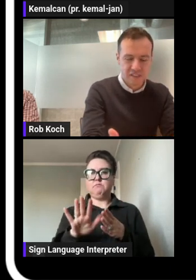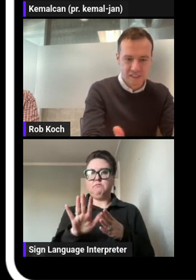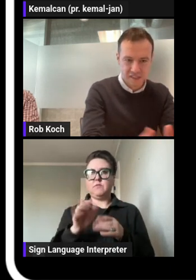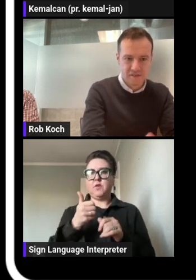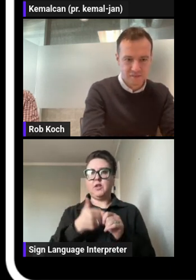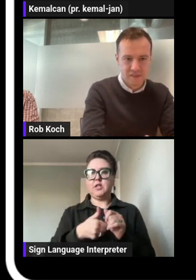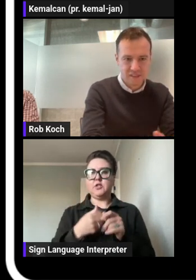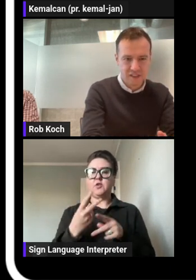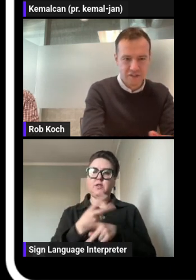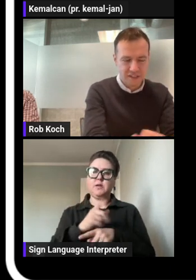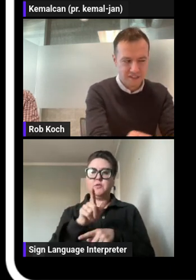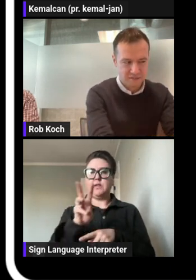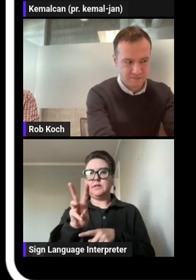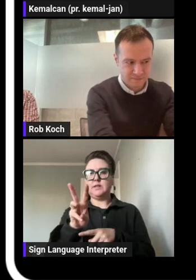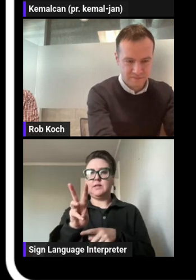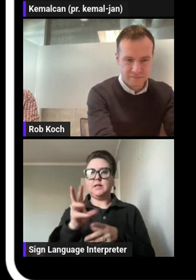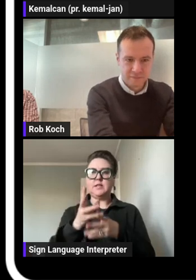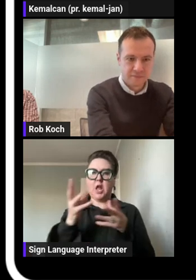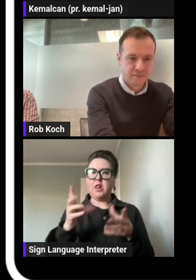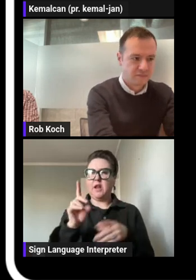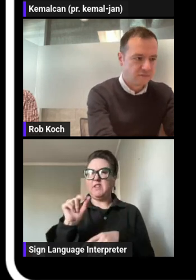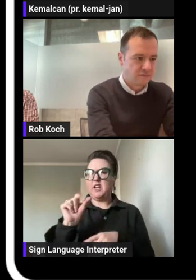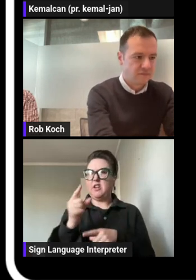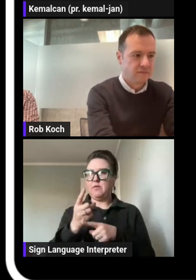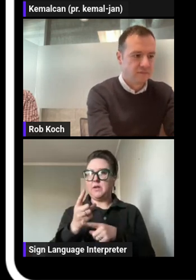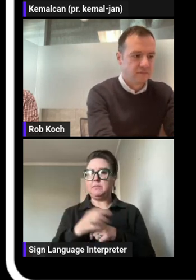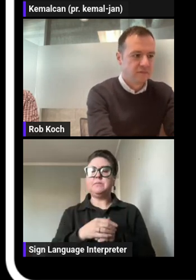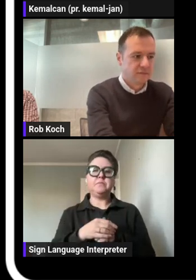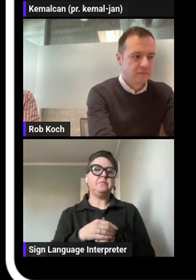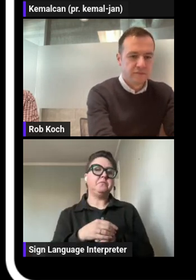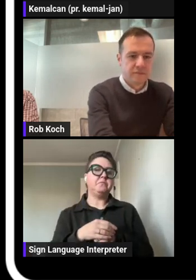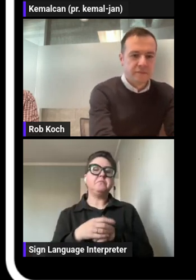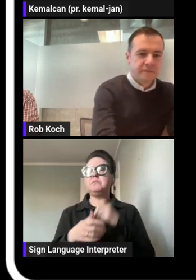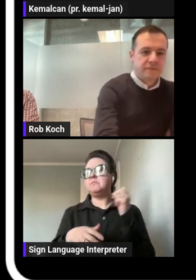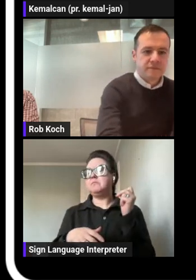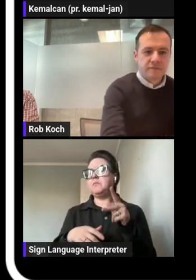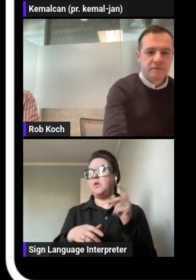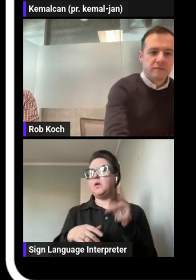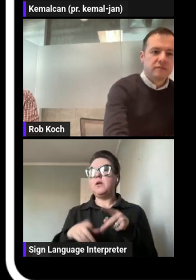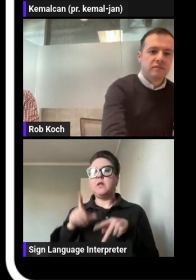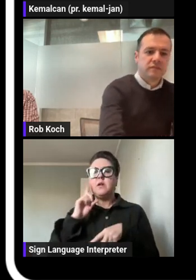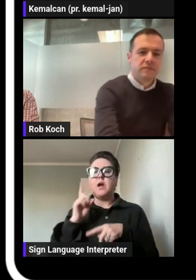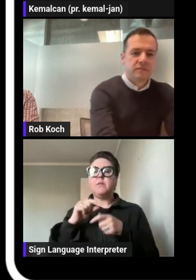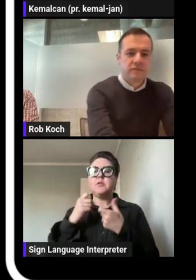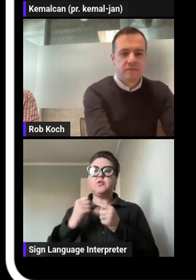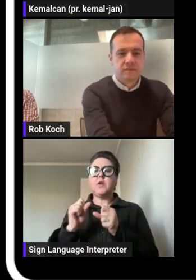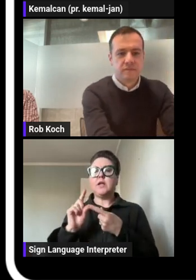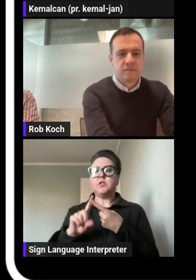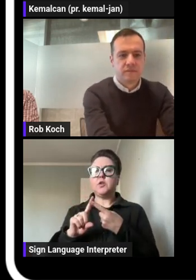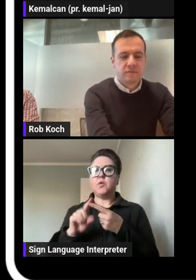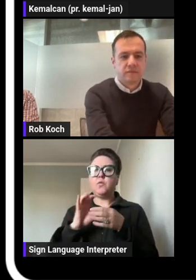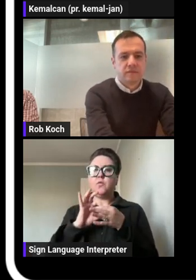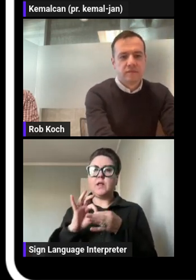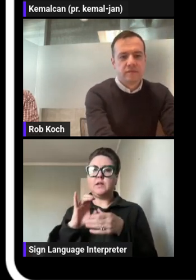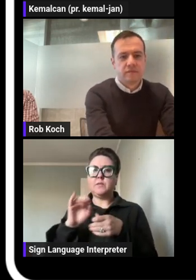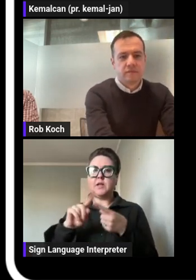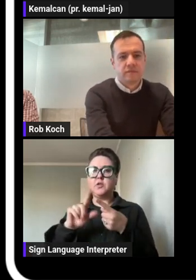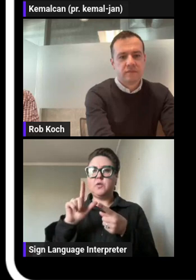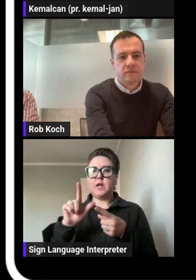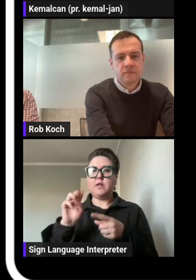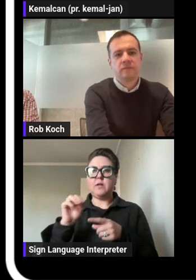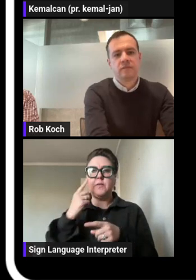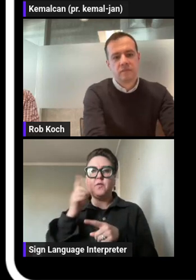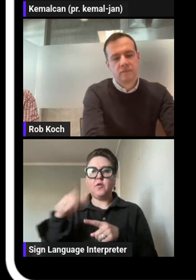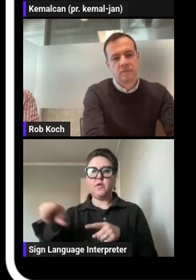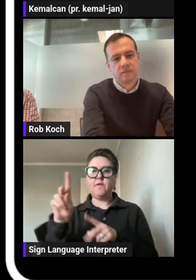times 26. It's a lot of data. Okay, so yeah, and I'm just trying to relate this back to LLMs for folks,